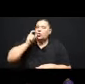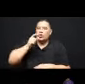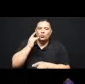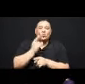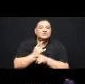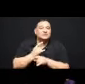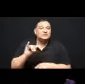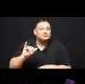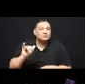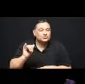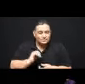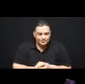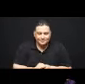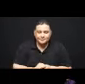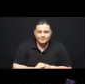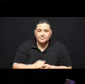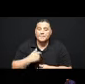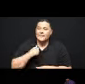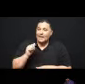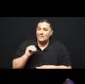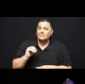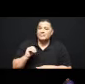am the Big Smoky Valley.